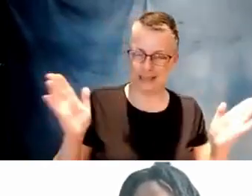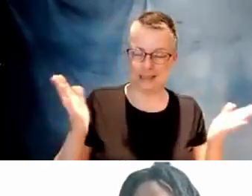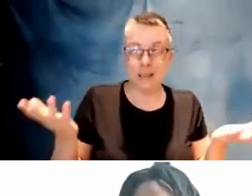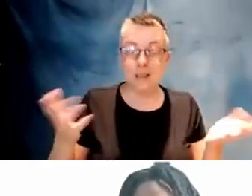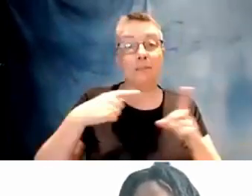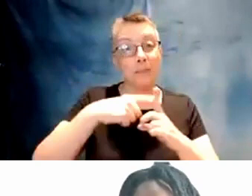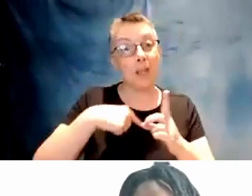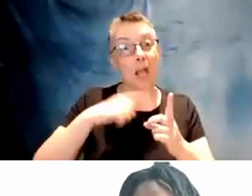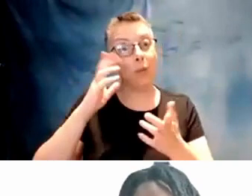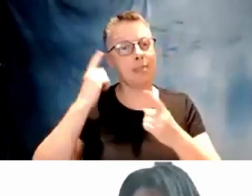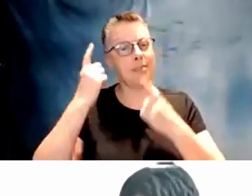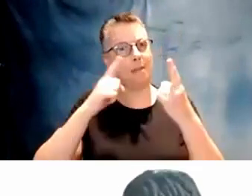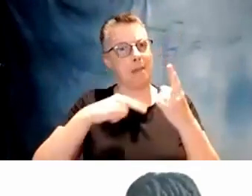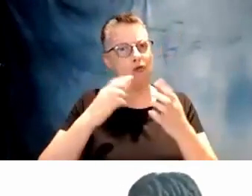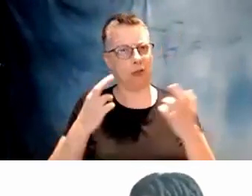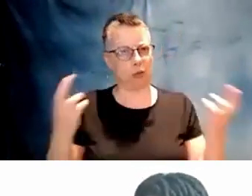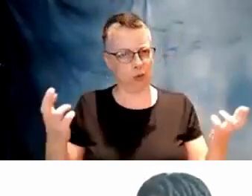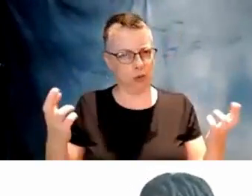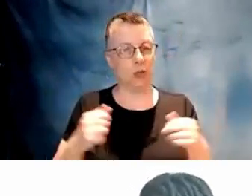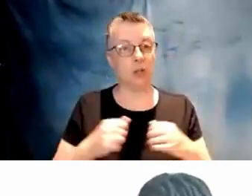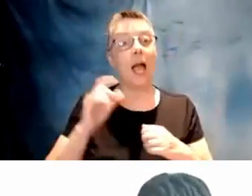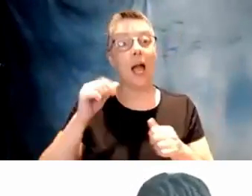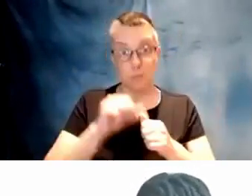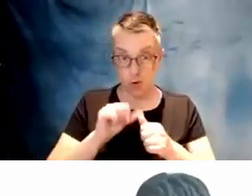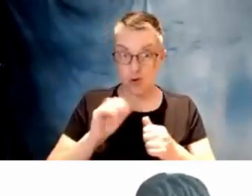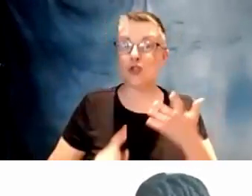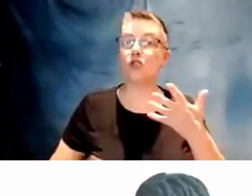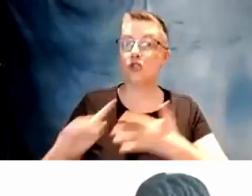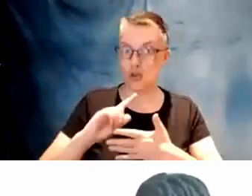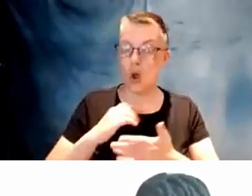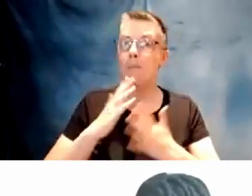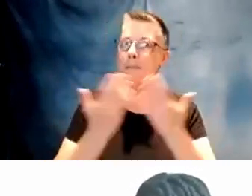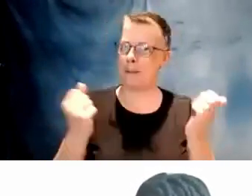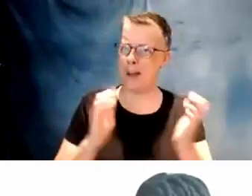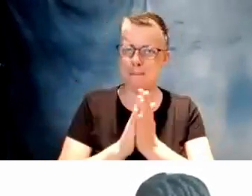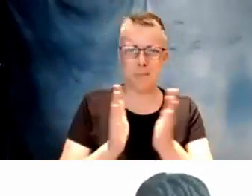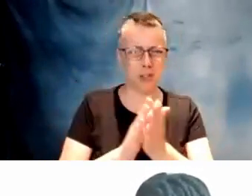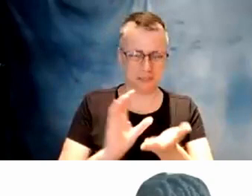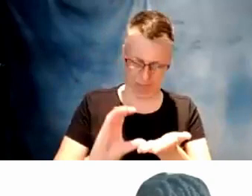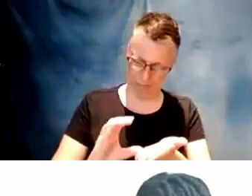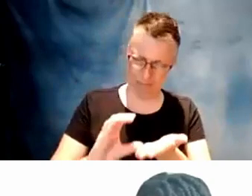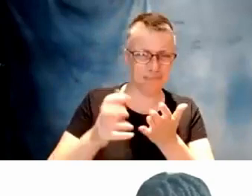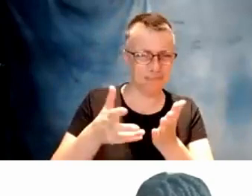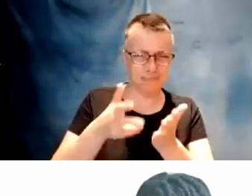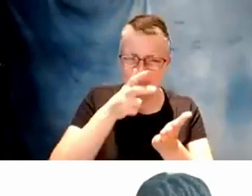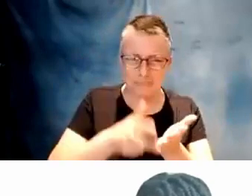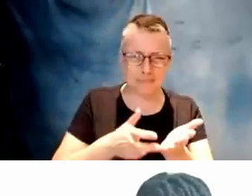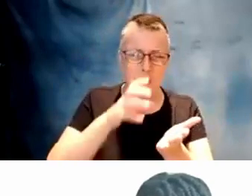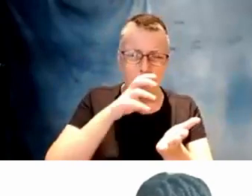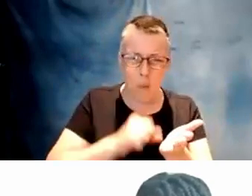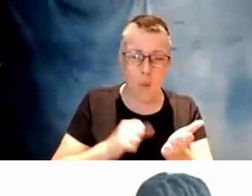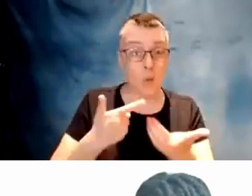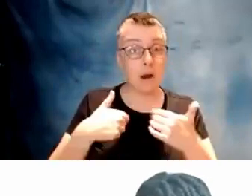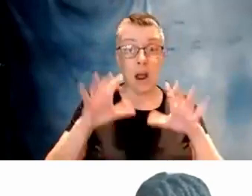about resources. I remember a lot of my books weren't in good condition. Sometimes there were classes of 30 or